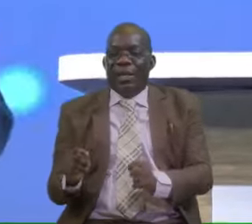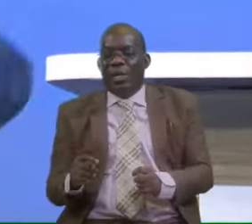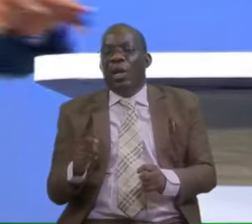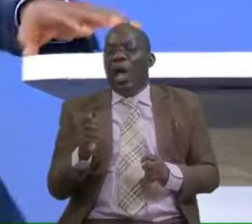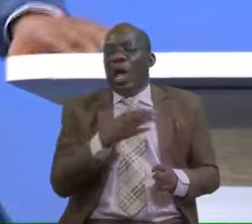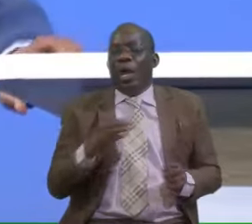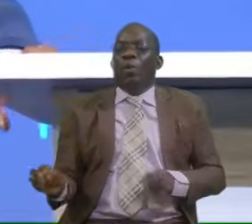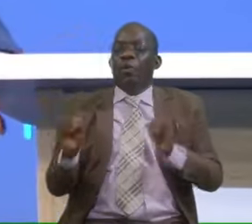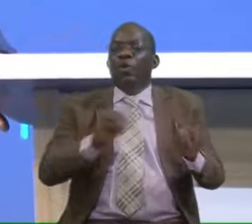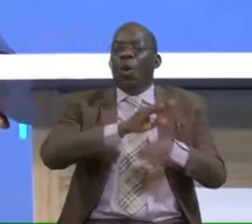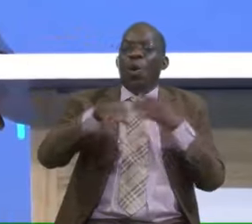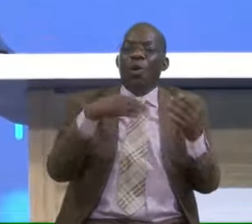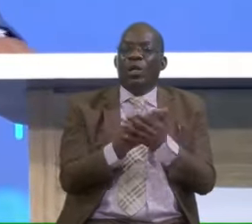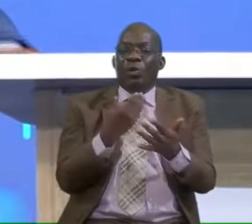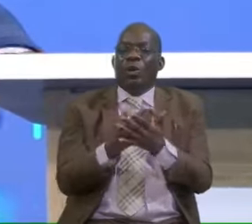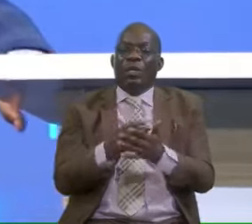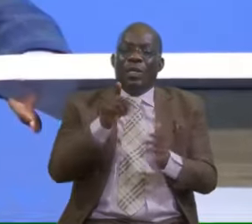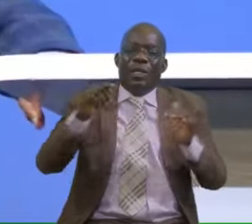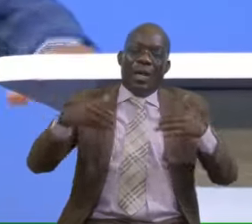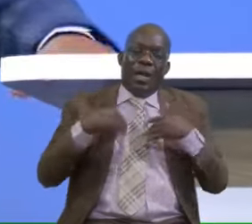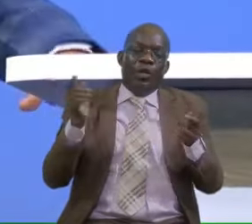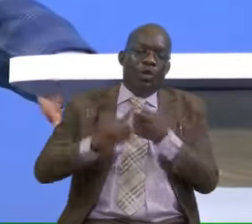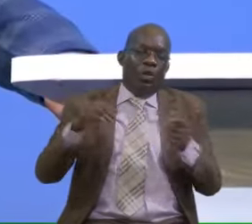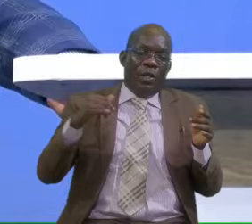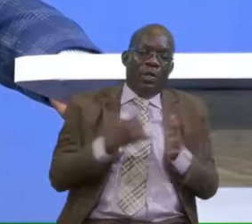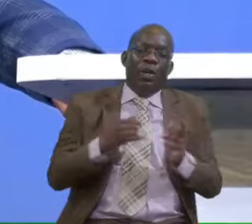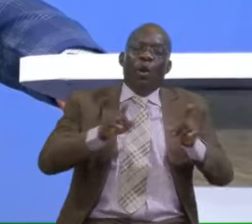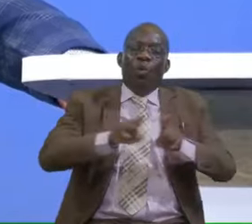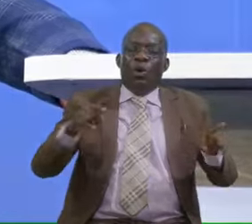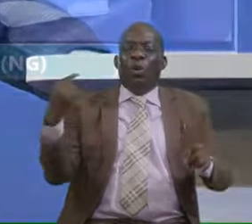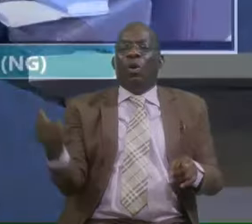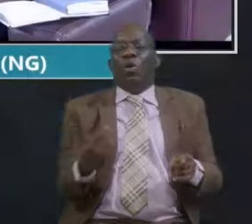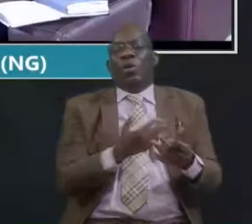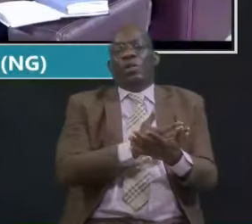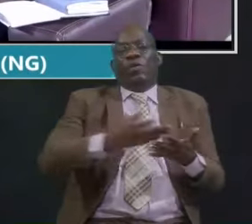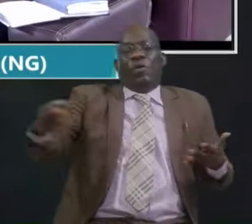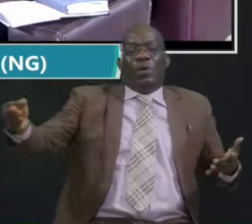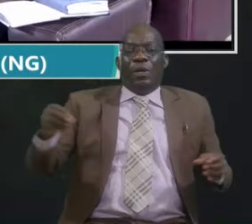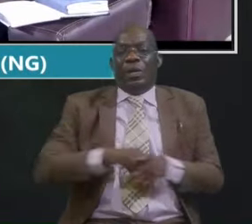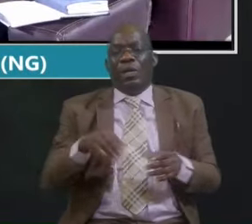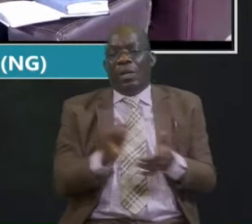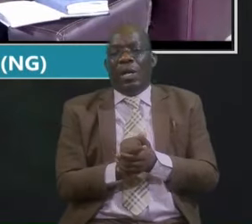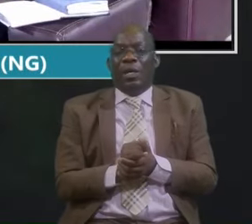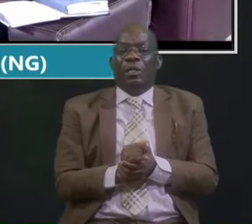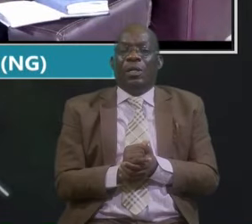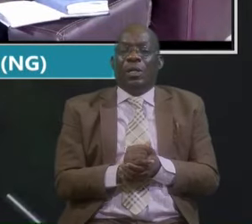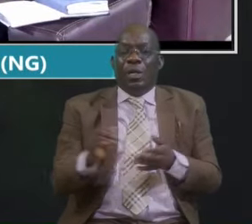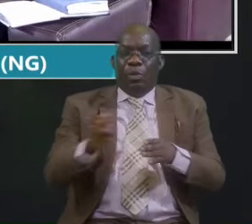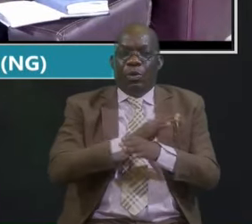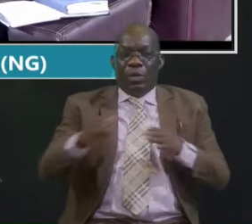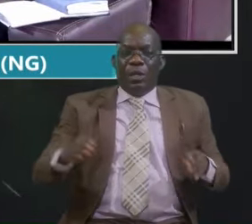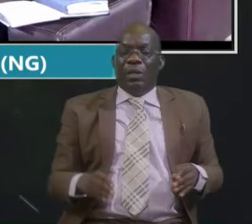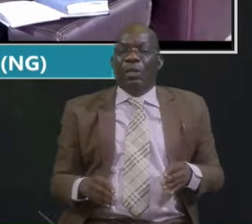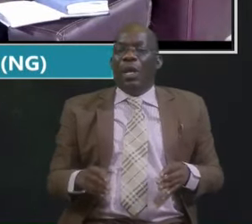saving into it, but it's always going back to square one, and there is nothing he